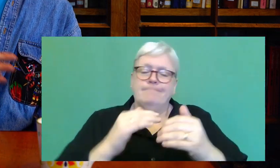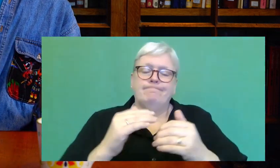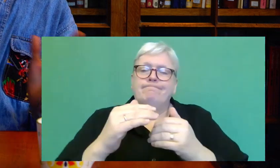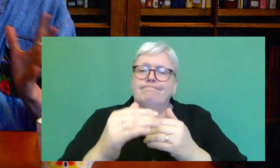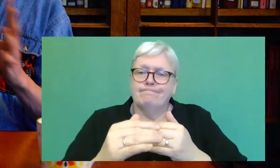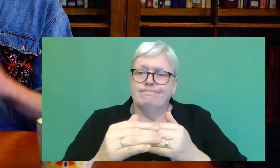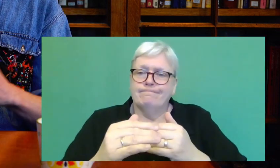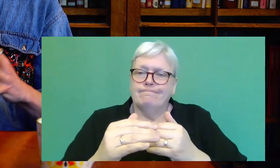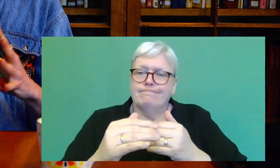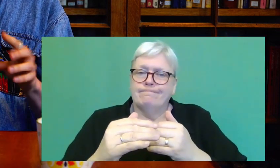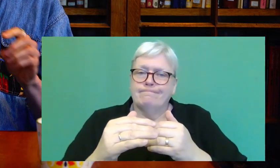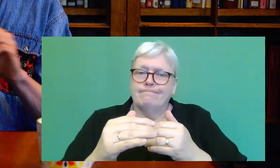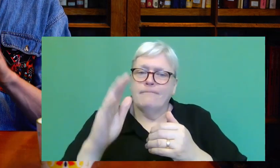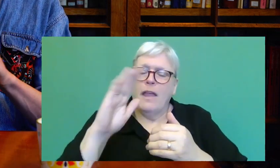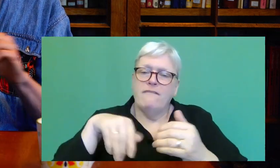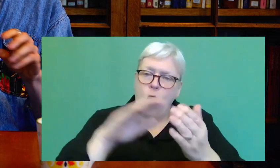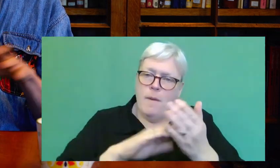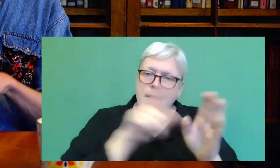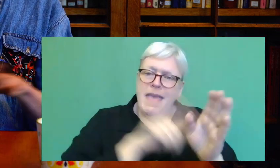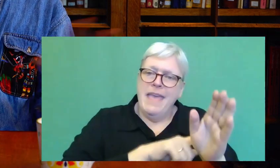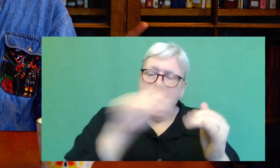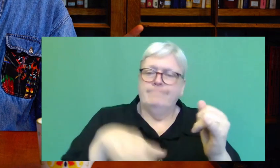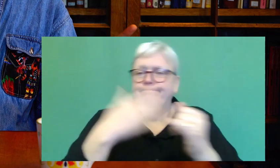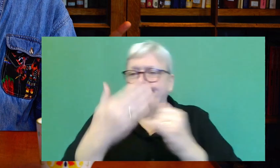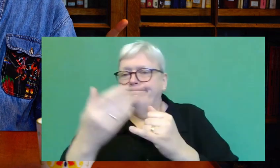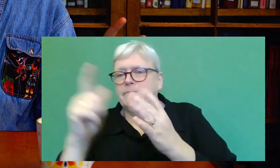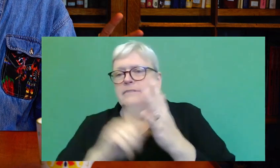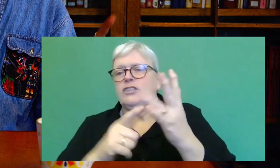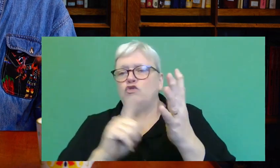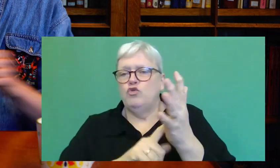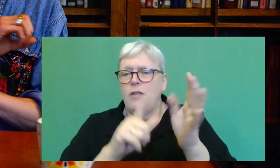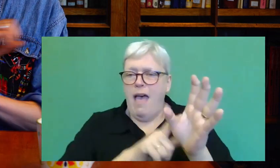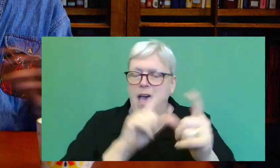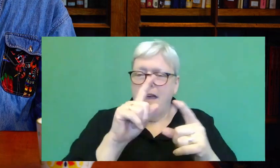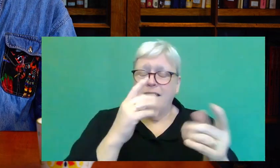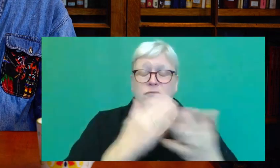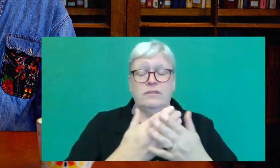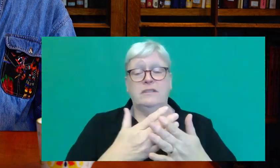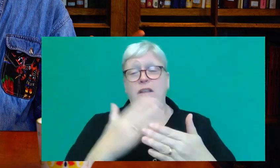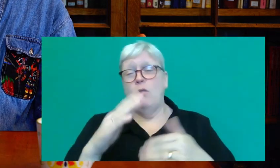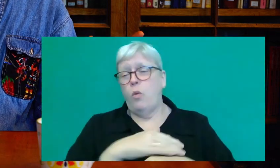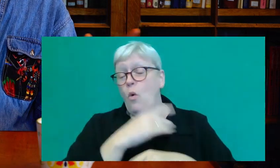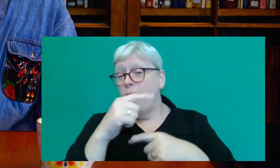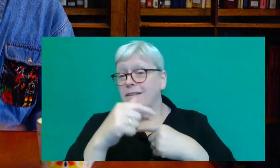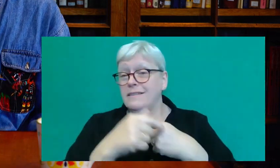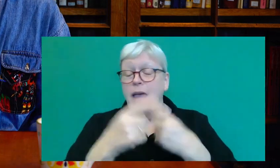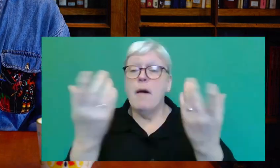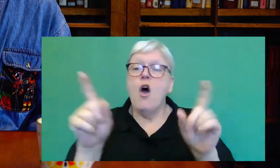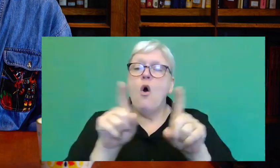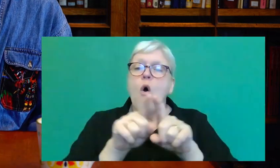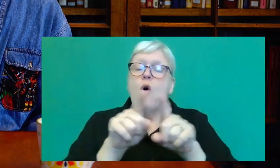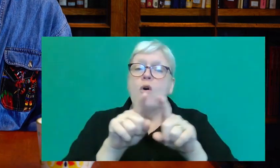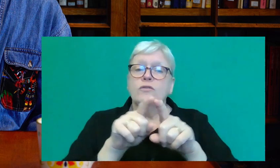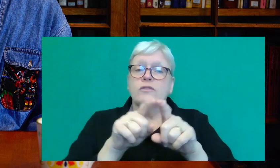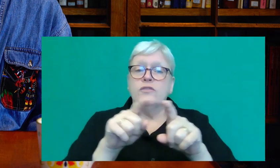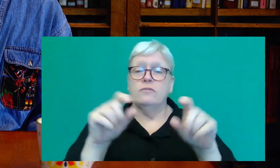that happening and me going on the residency was, you know, a lifetime in some respects, but was also just this lightning blur really quickly.